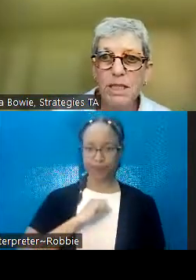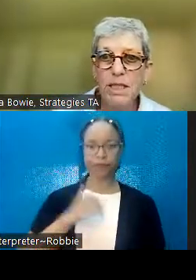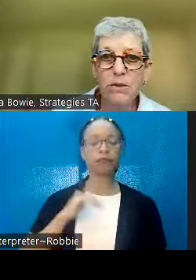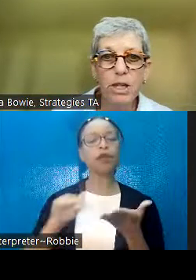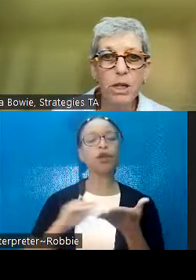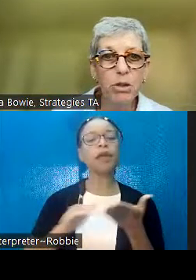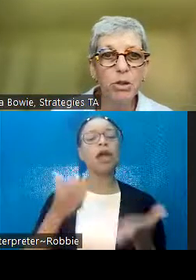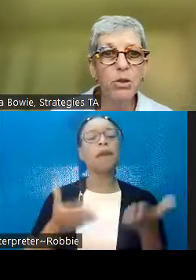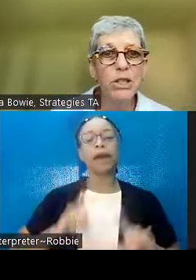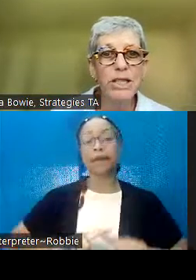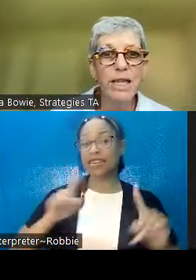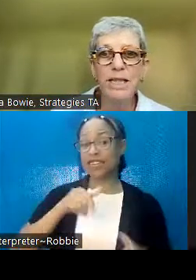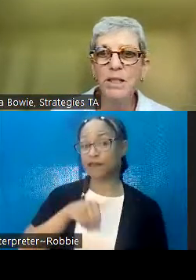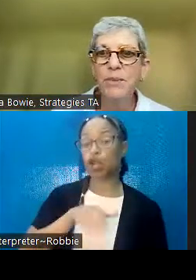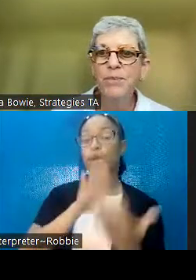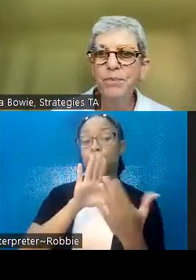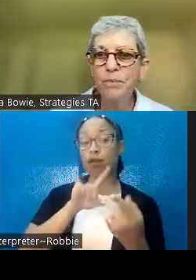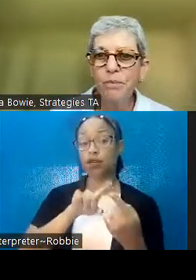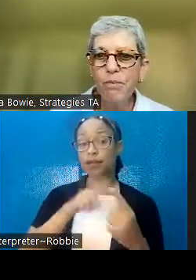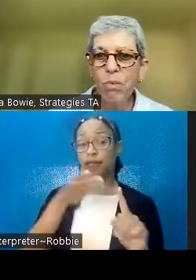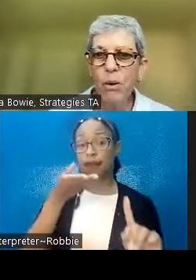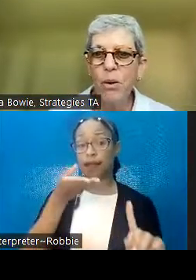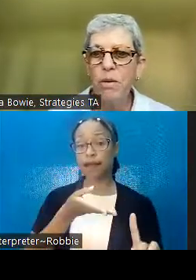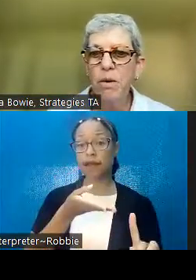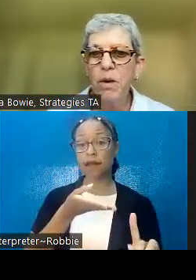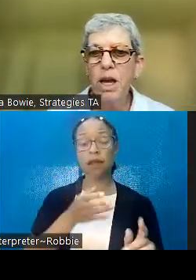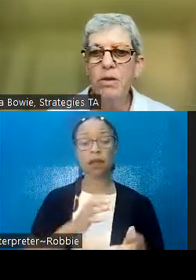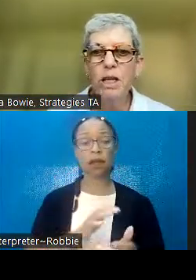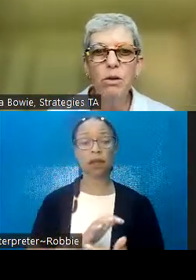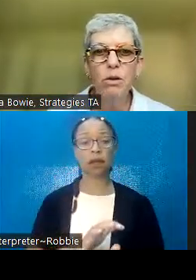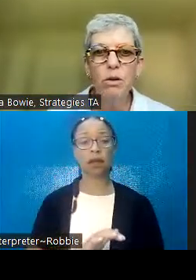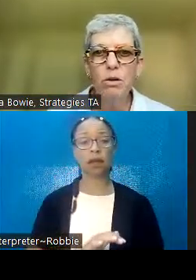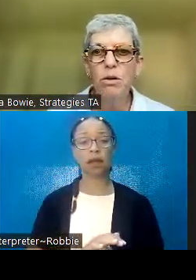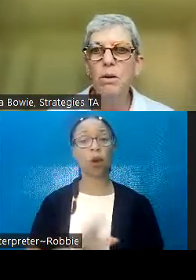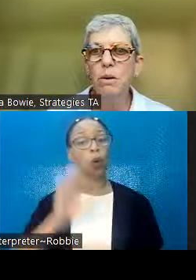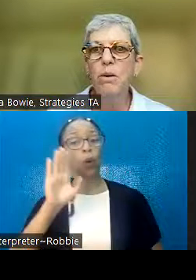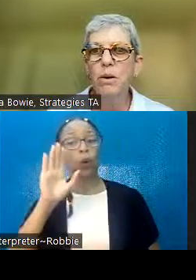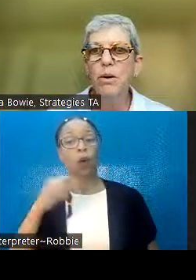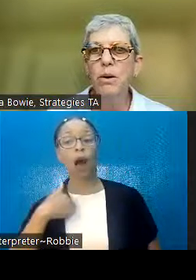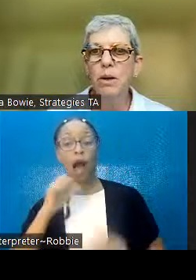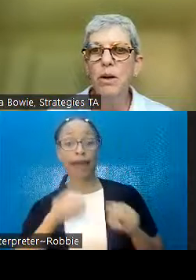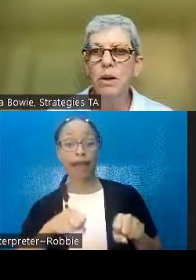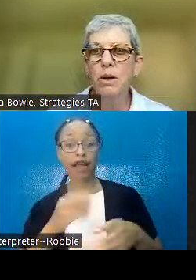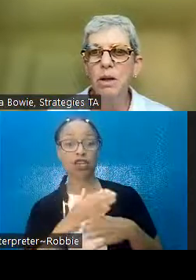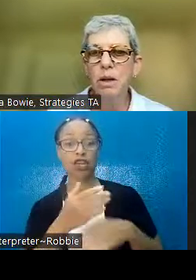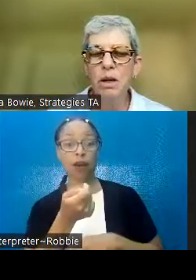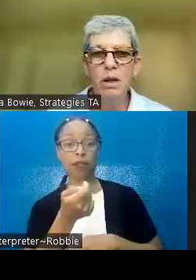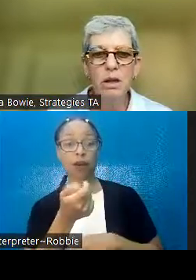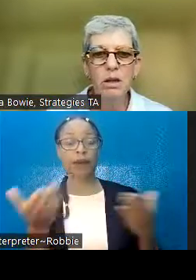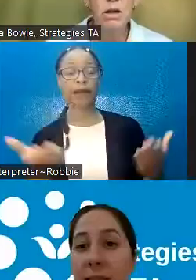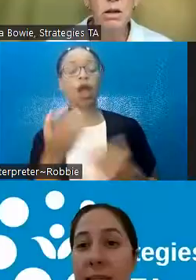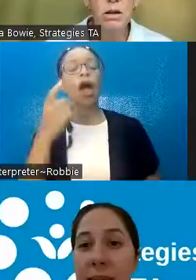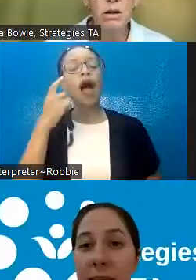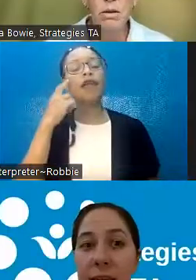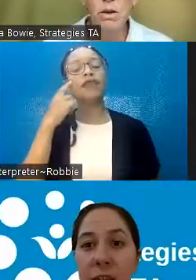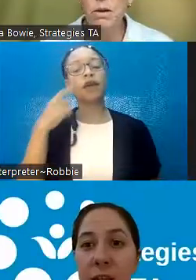Maybe did a different approach towards this. Yeah, I can chime in and share a little bit here. I think